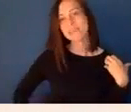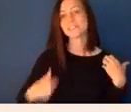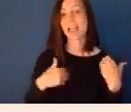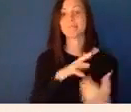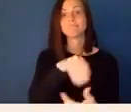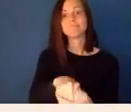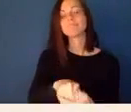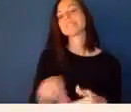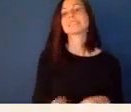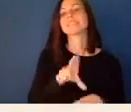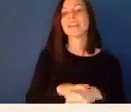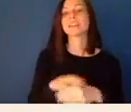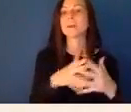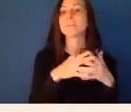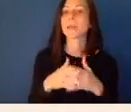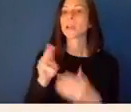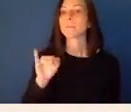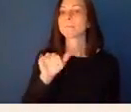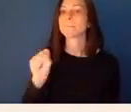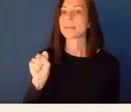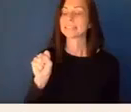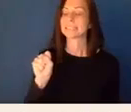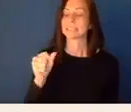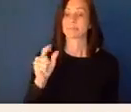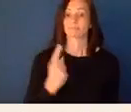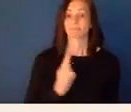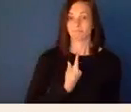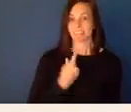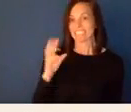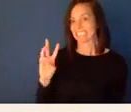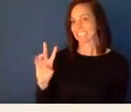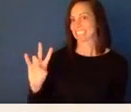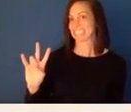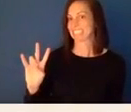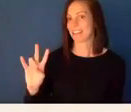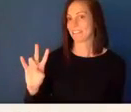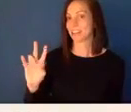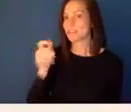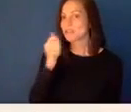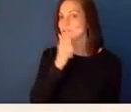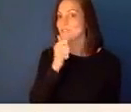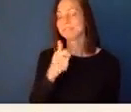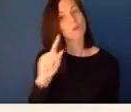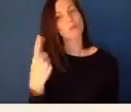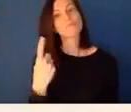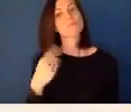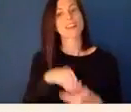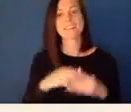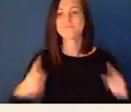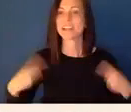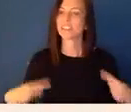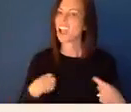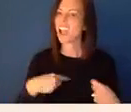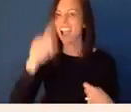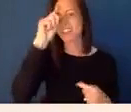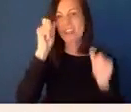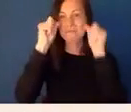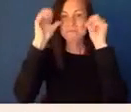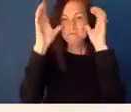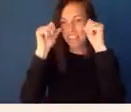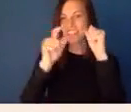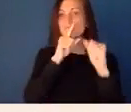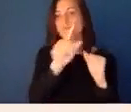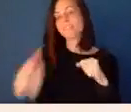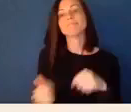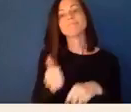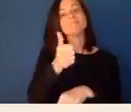I was one of 67 girls. Of course, the only one in a wheelchair, but I thought it was so amazing to be able to put myself in that